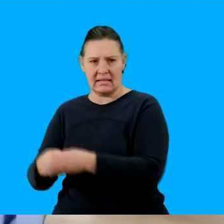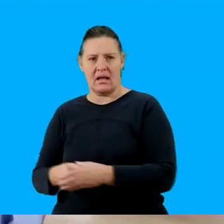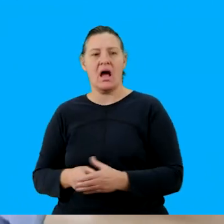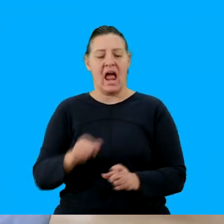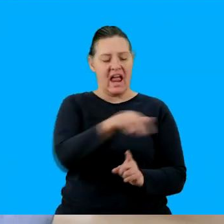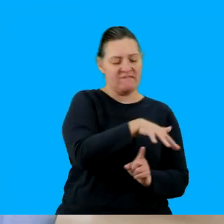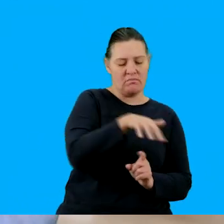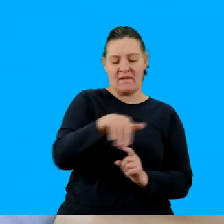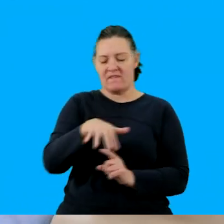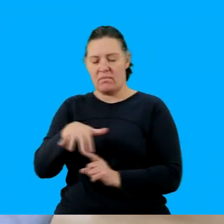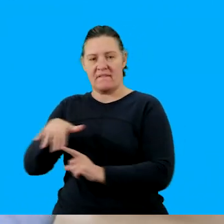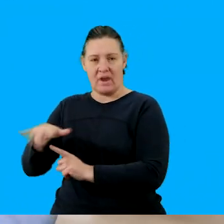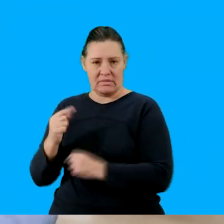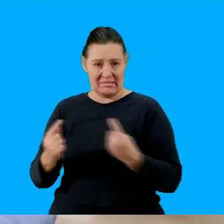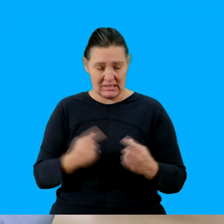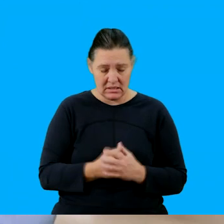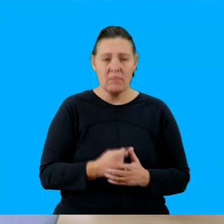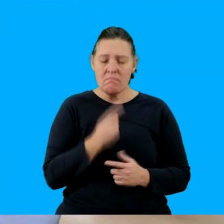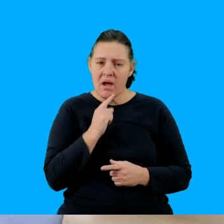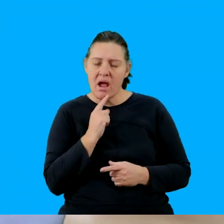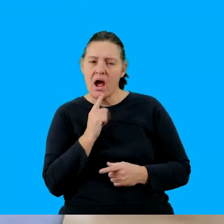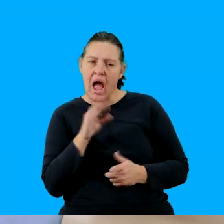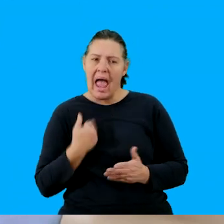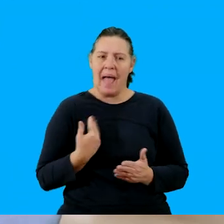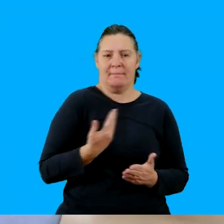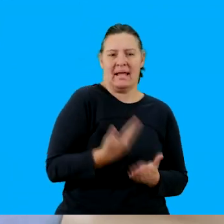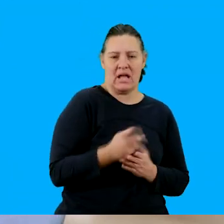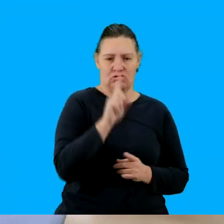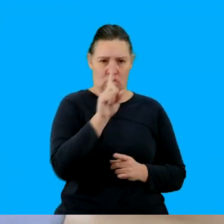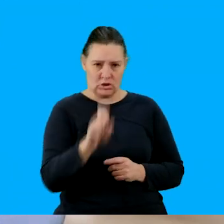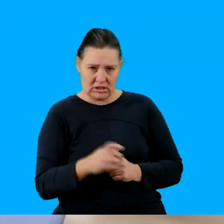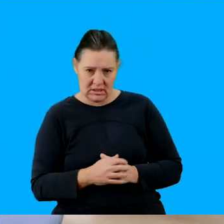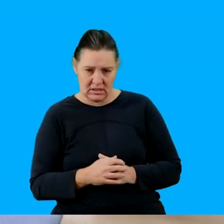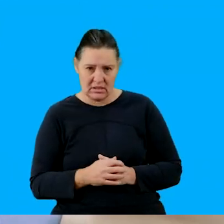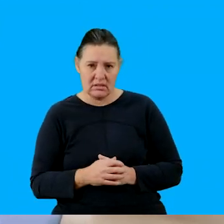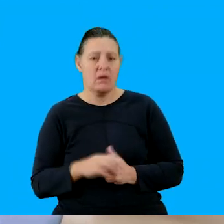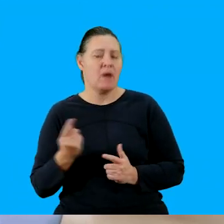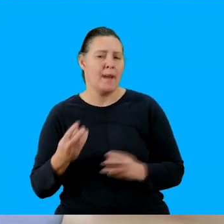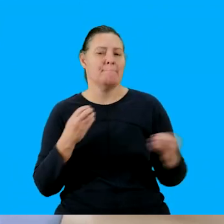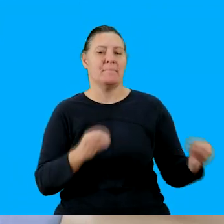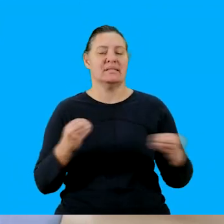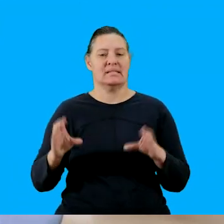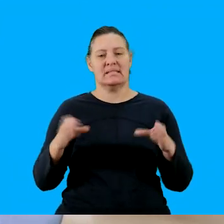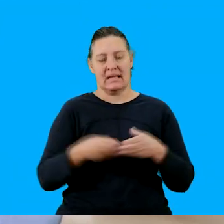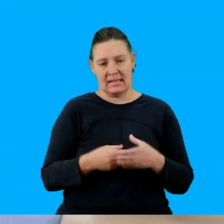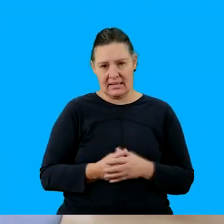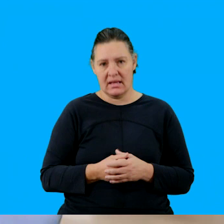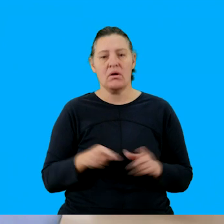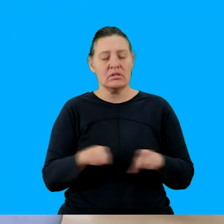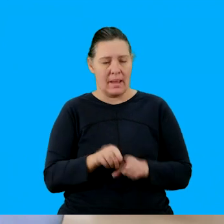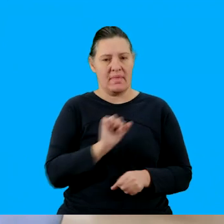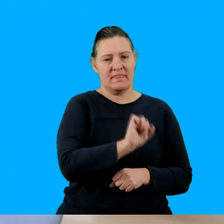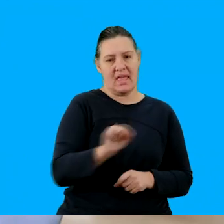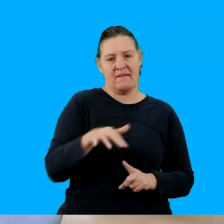their environments. However, we will be focusing on application questions on the business sectors